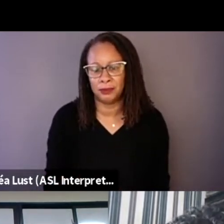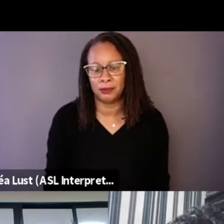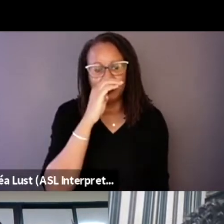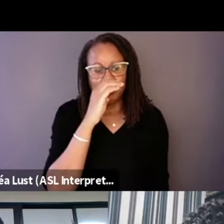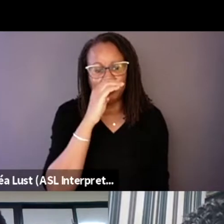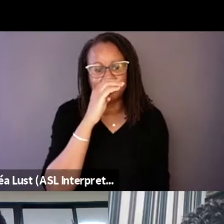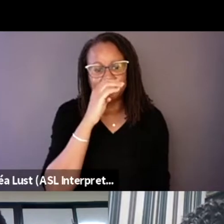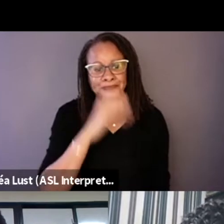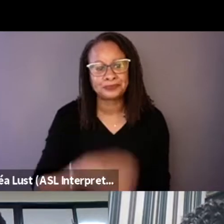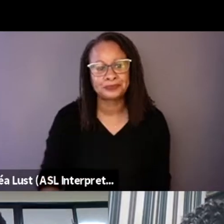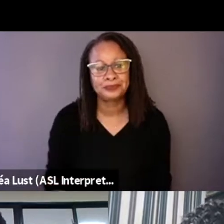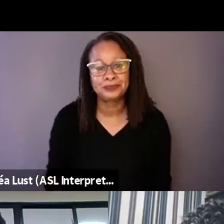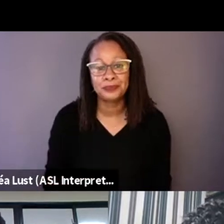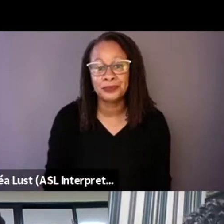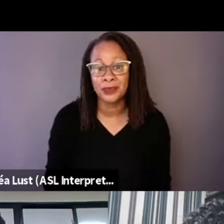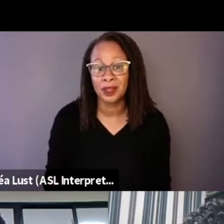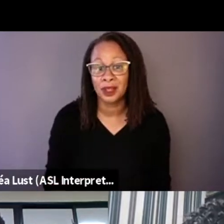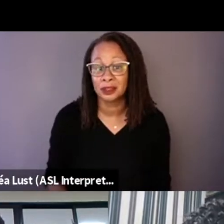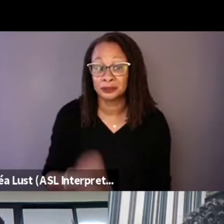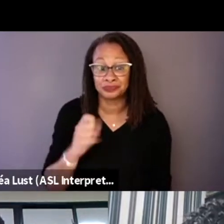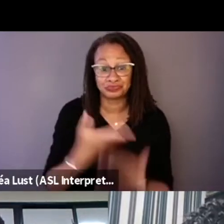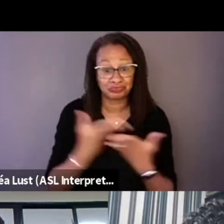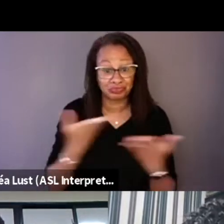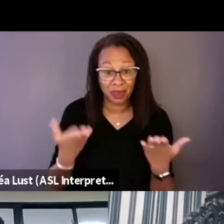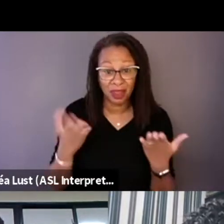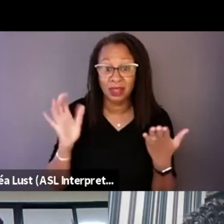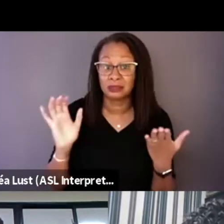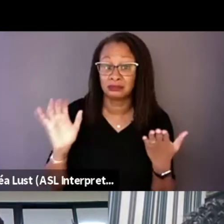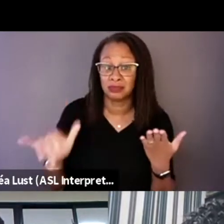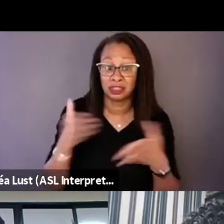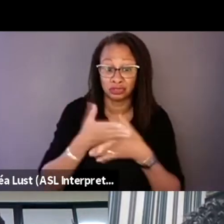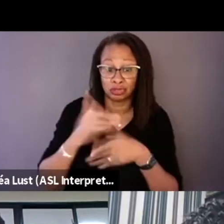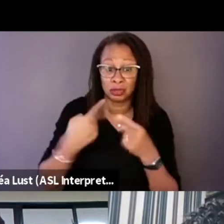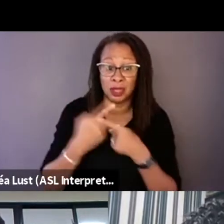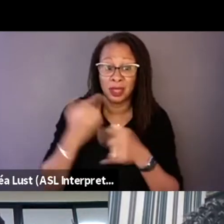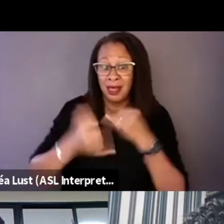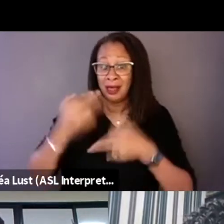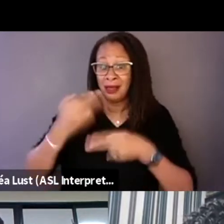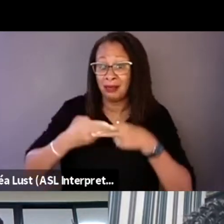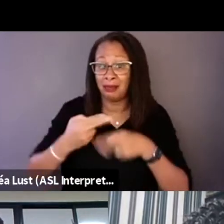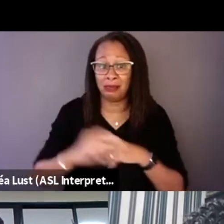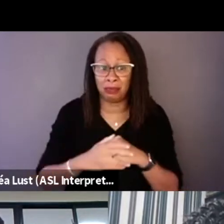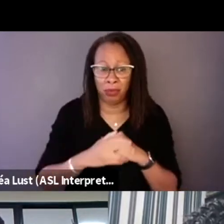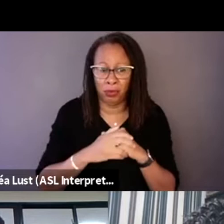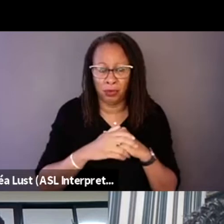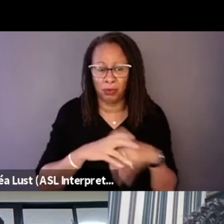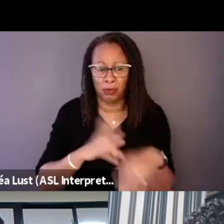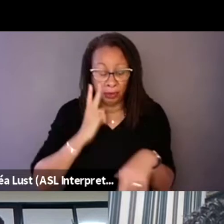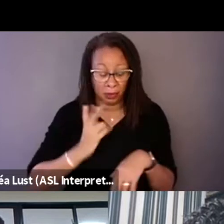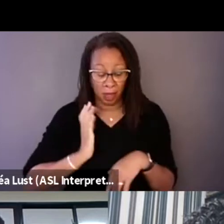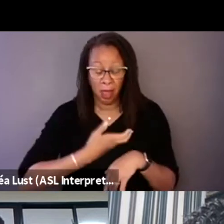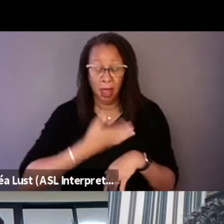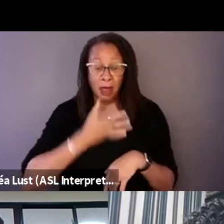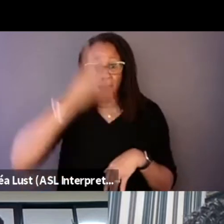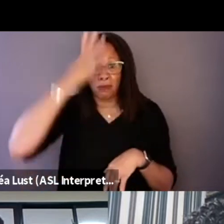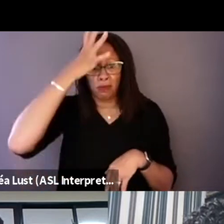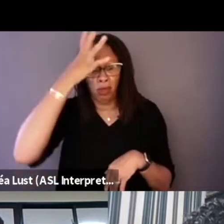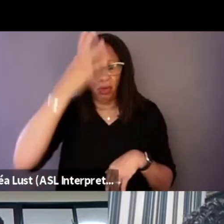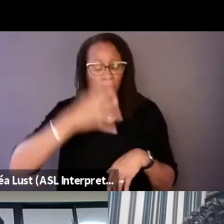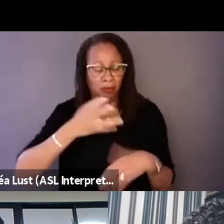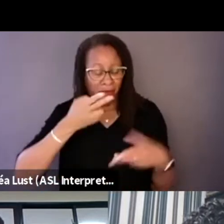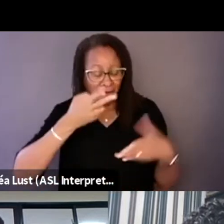mal. So that thing that you were sharing about the last name, seeing our parents' last names